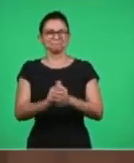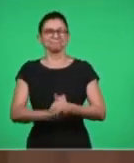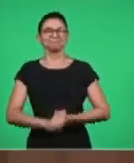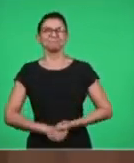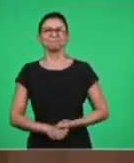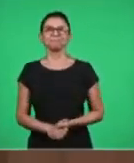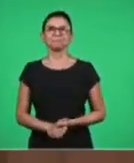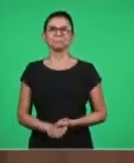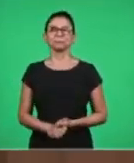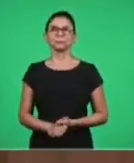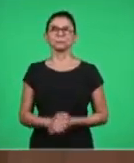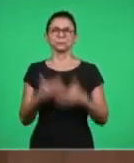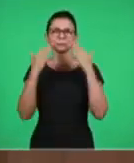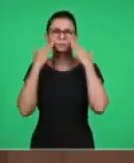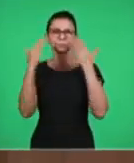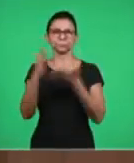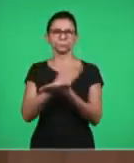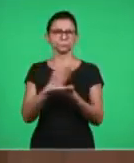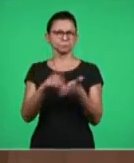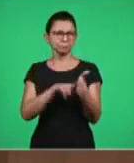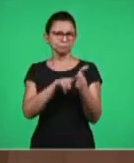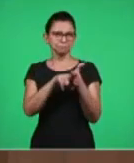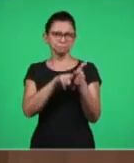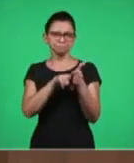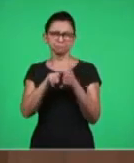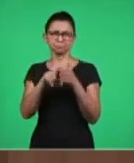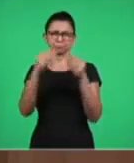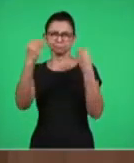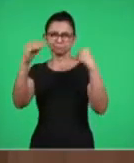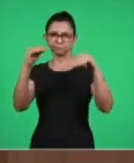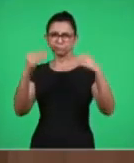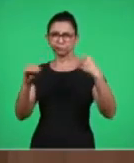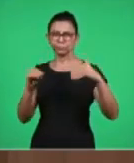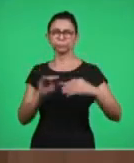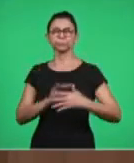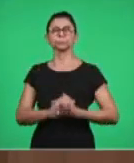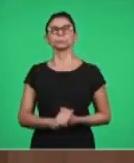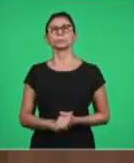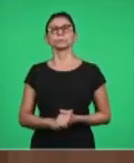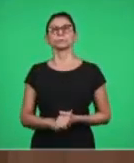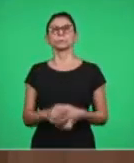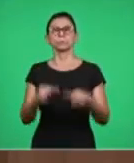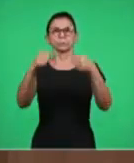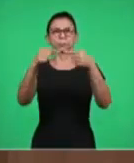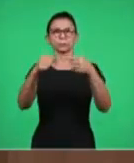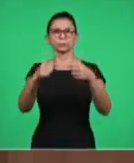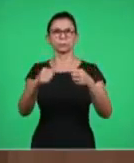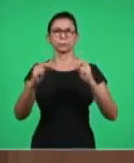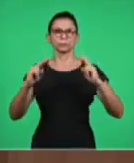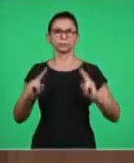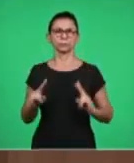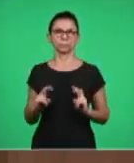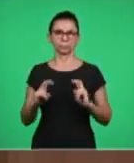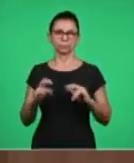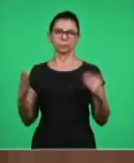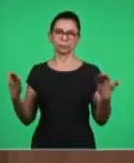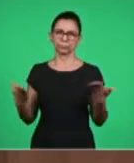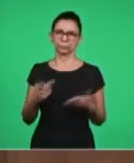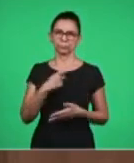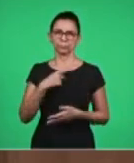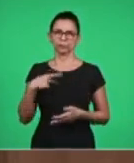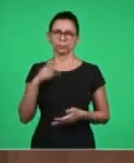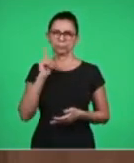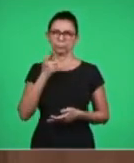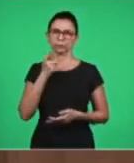Remember, we're going to go relate to the brethren a few questions. They are related to this topic that was approached by